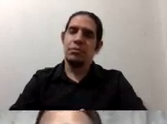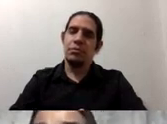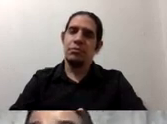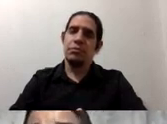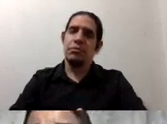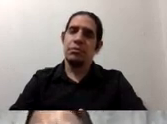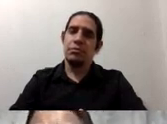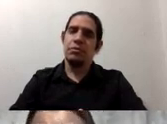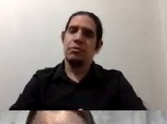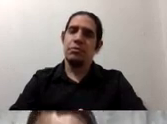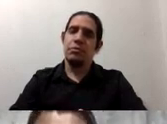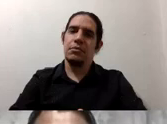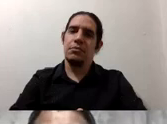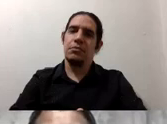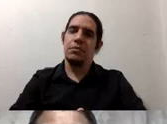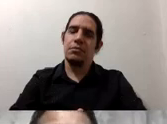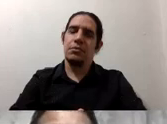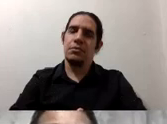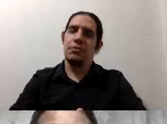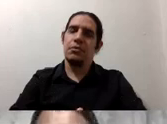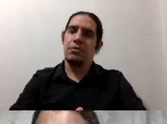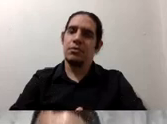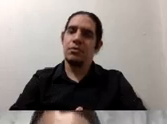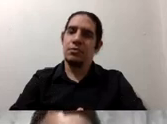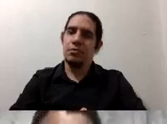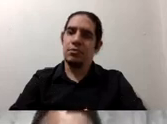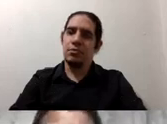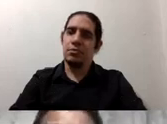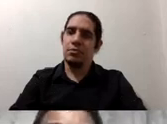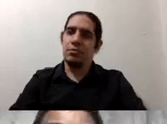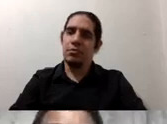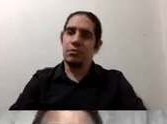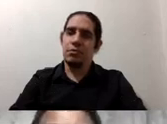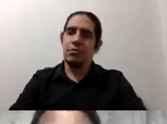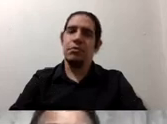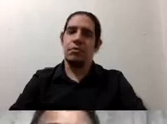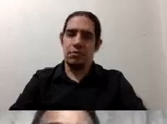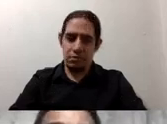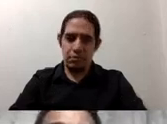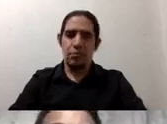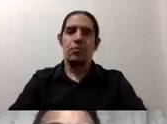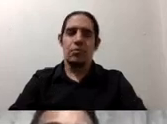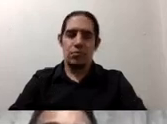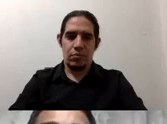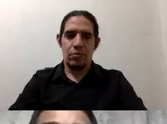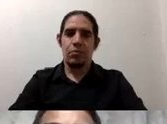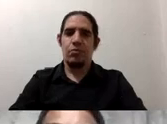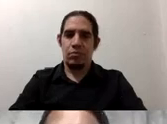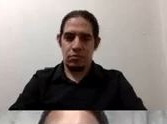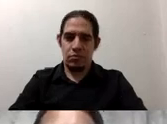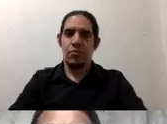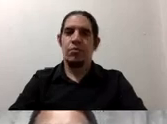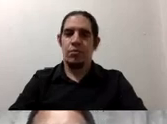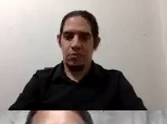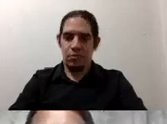world, such as textbooks, newspapers, and magazines, are written in standard English, according to Trujillo and Hanna. In contrast to what Huang